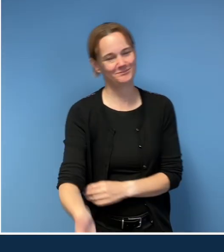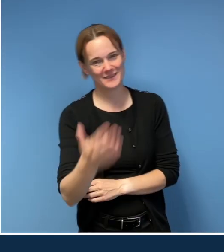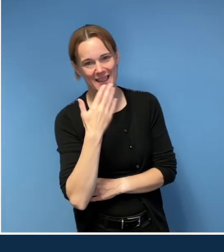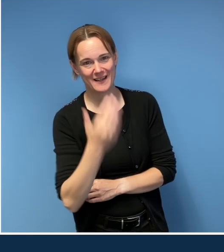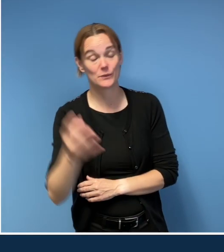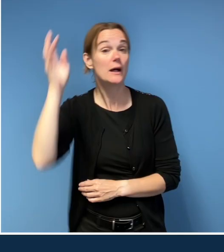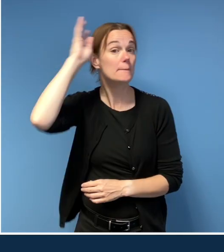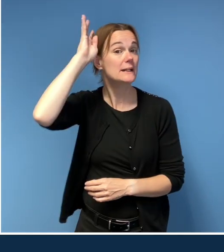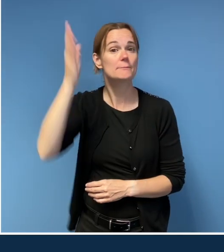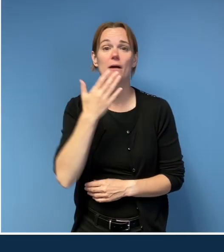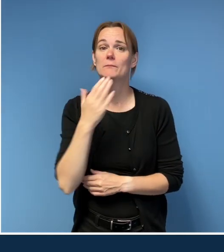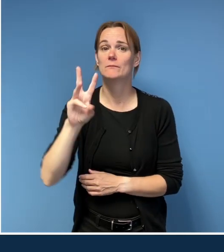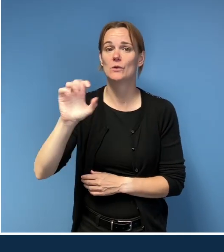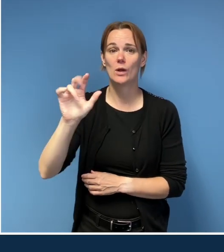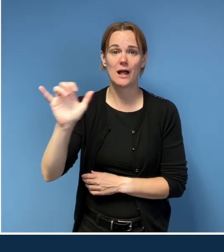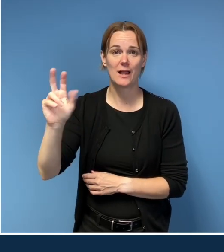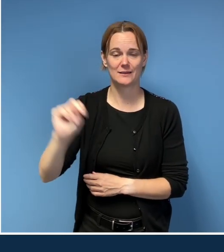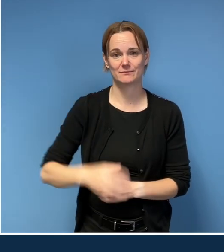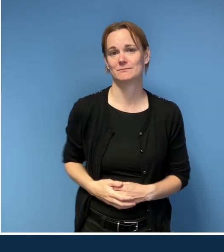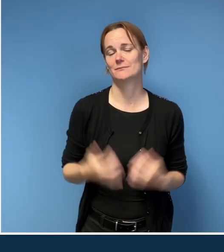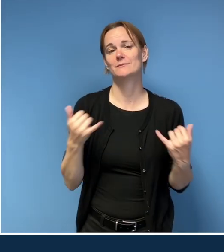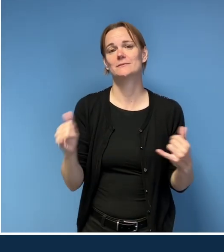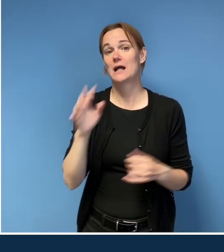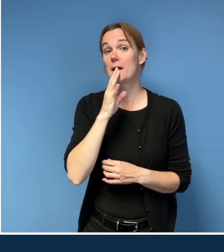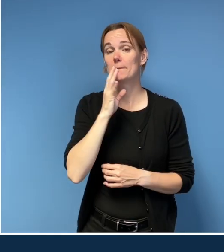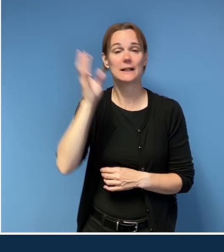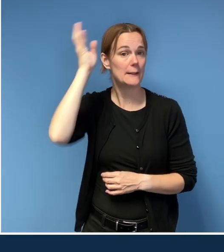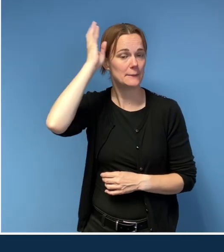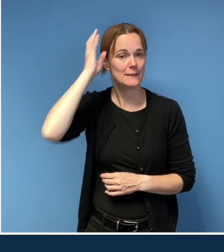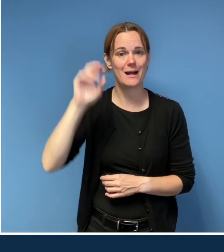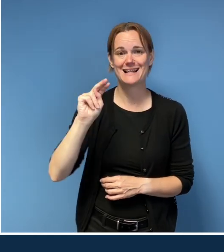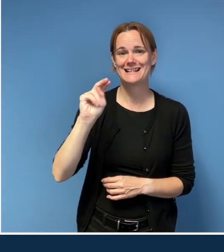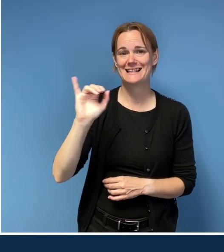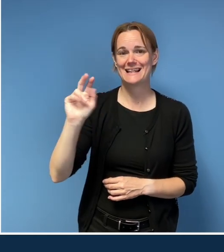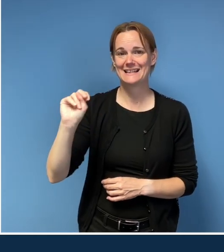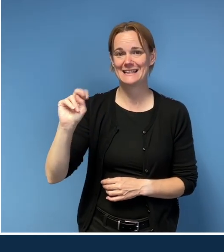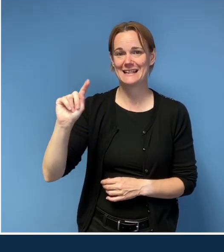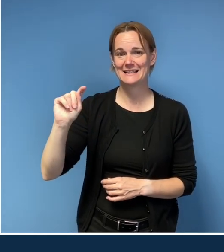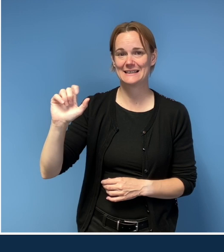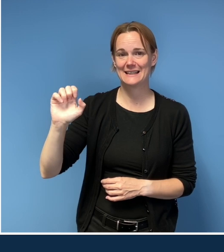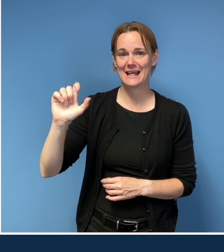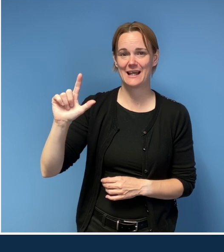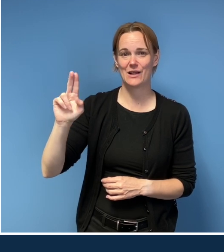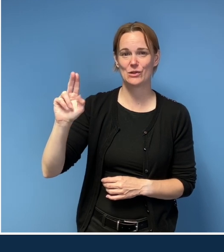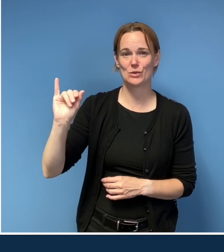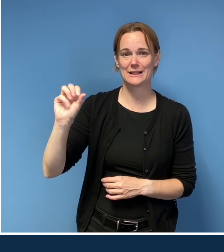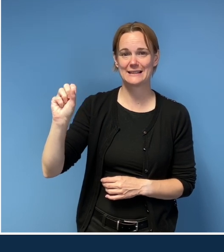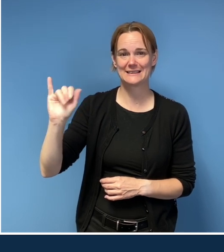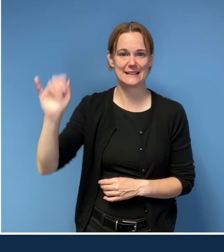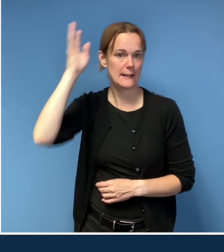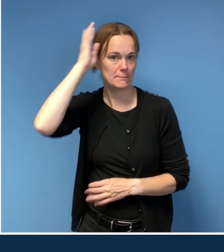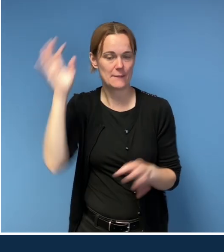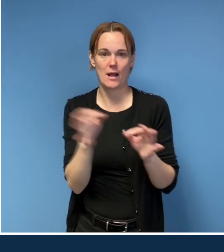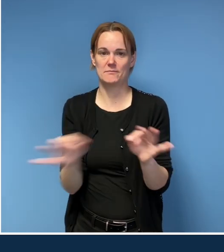Alan. Name Deluisi, Denise Pictou Maloney. My name is Denise Pictou Maloney, and I am a proud member of the